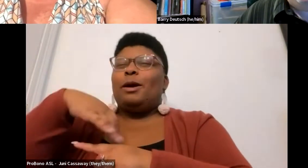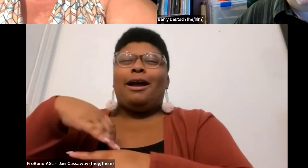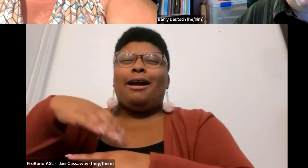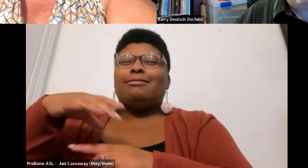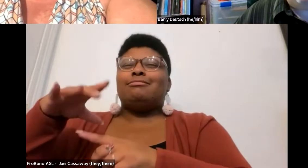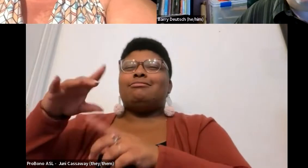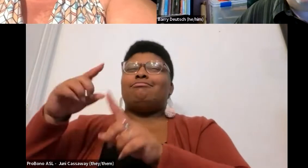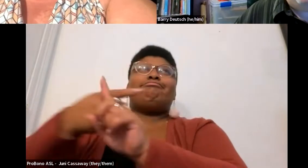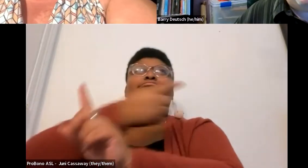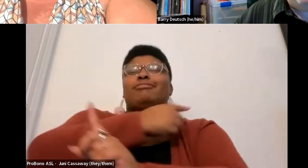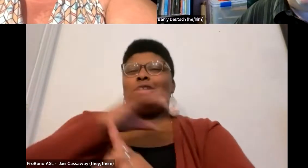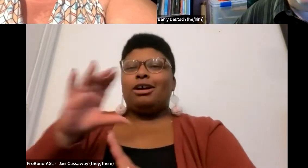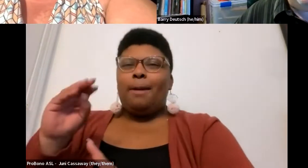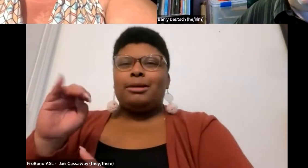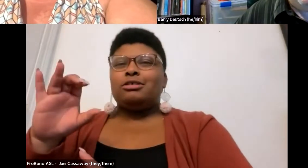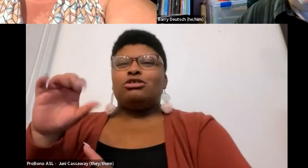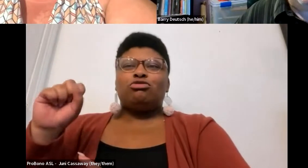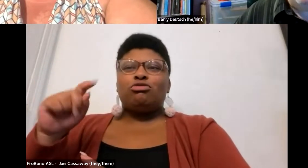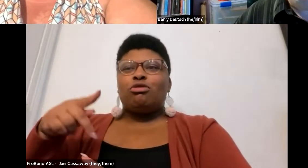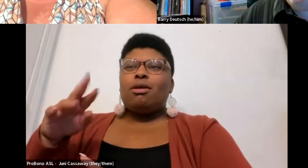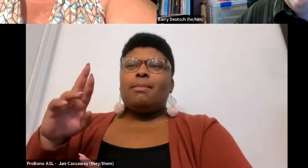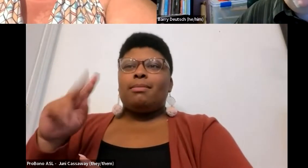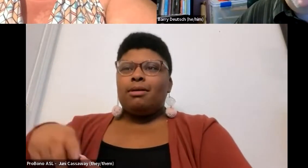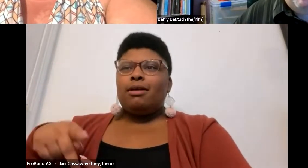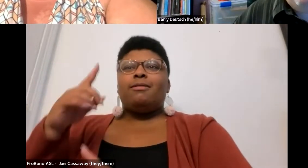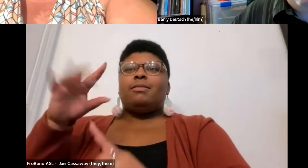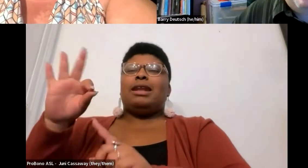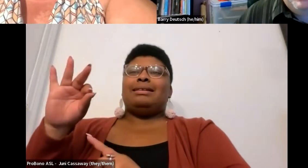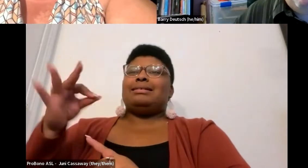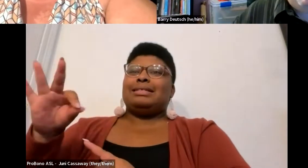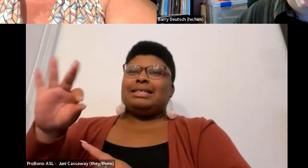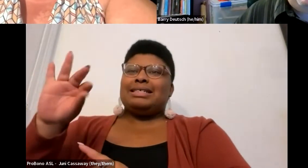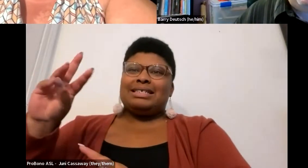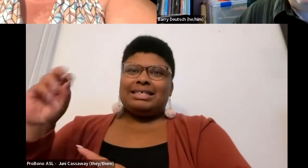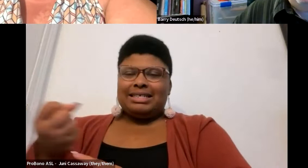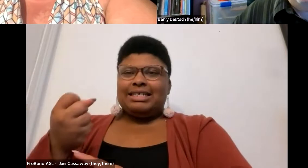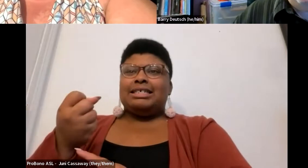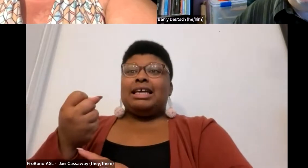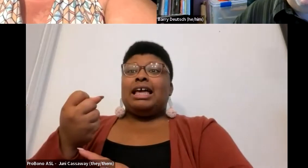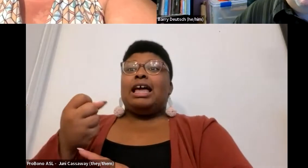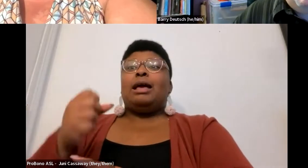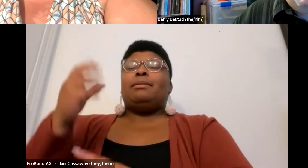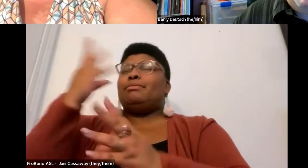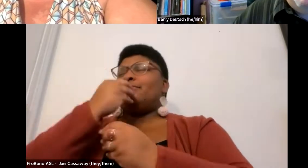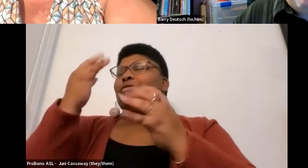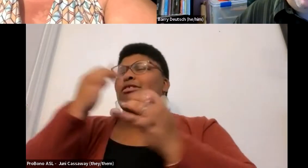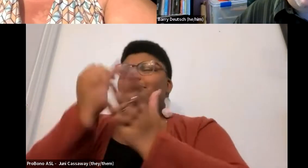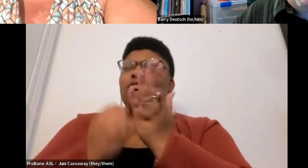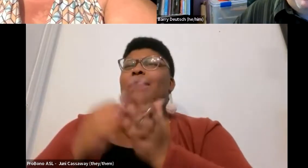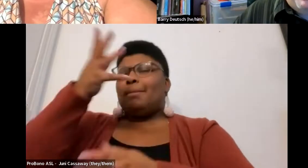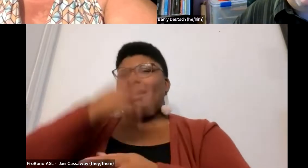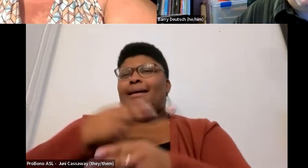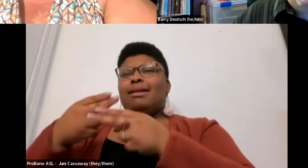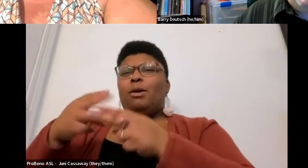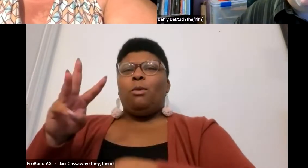best known comic strips of the 1960s, beautifully drawn by a man named Walt Kelly, who my